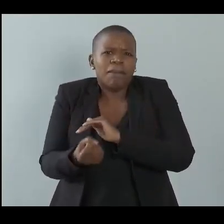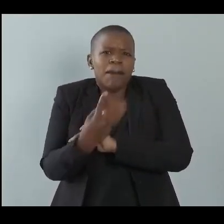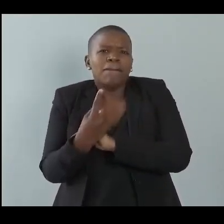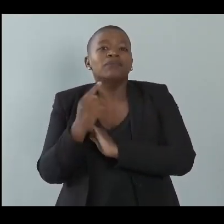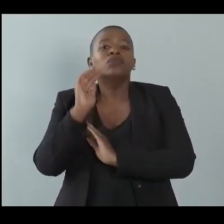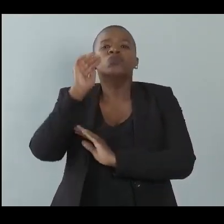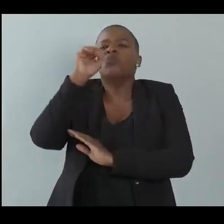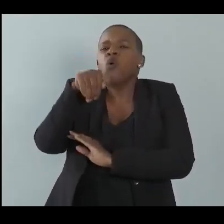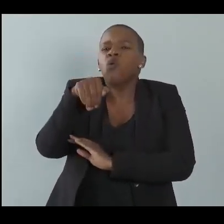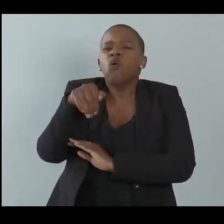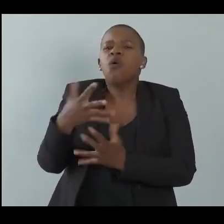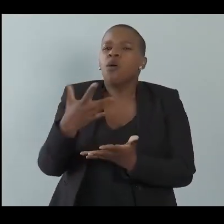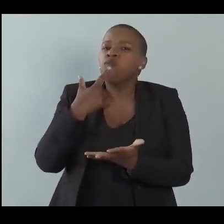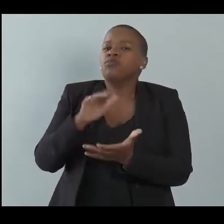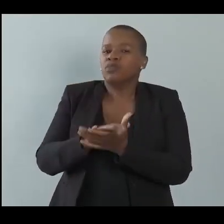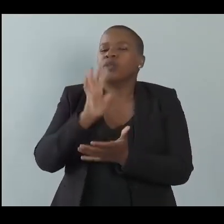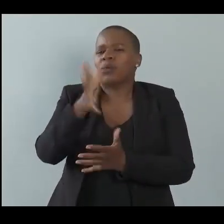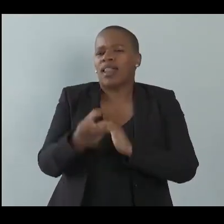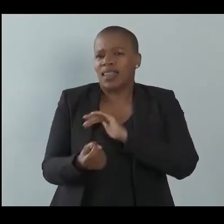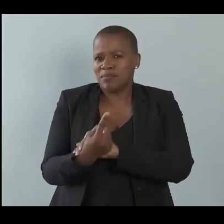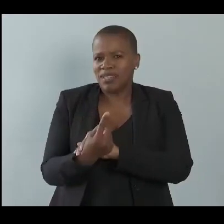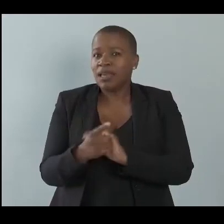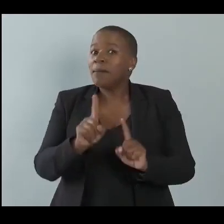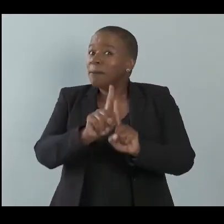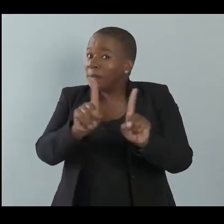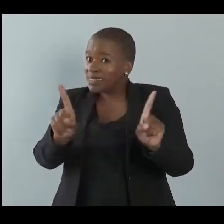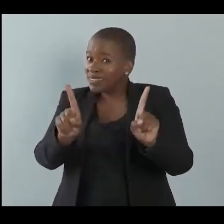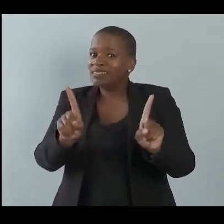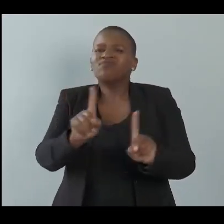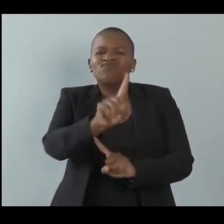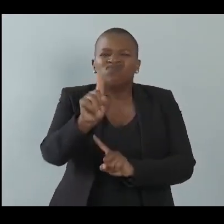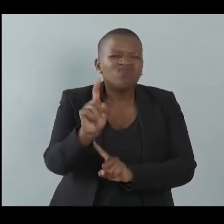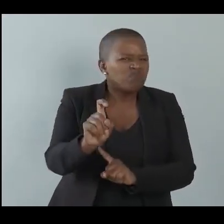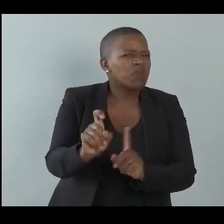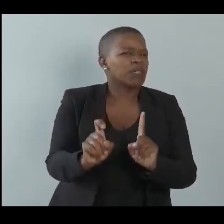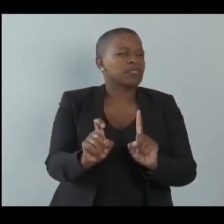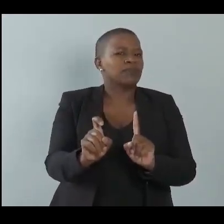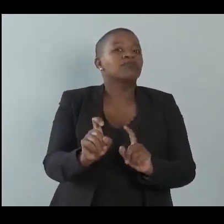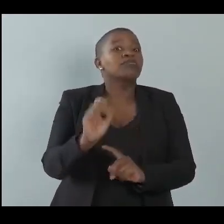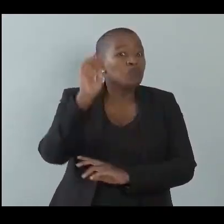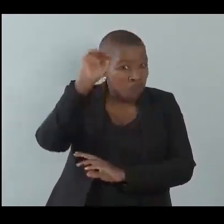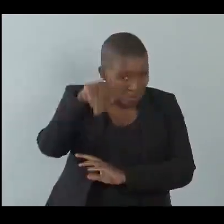comes. The question is, are you ready?